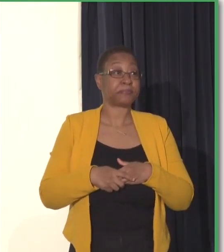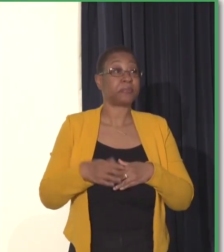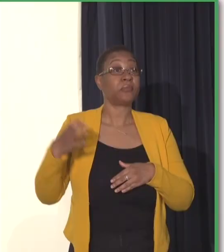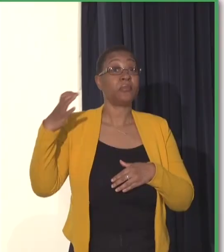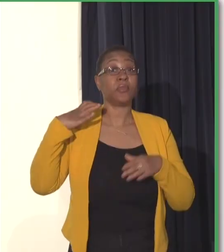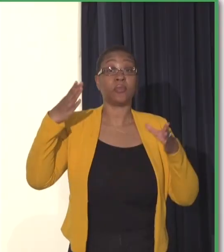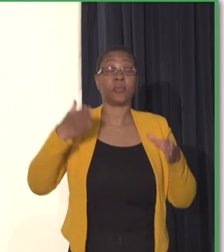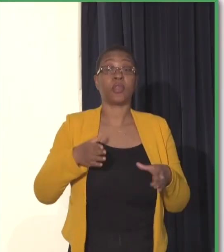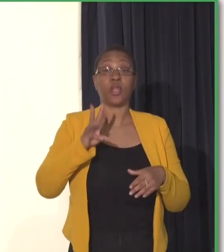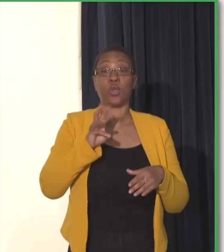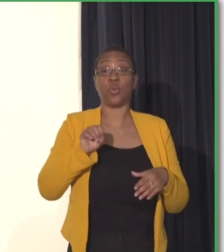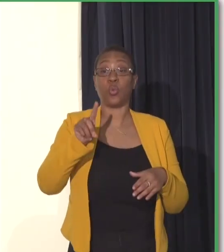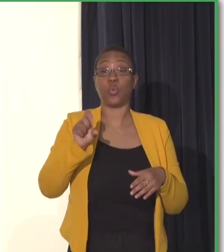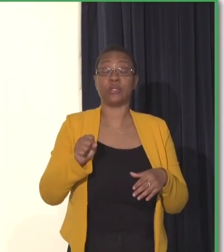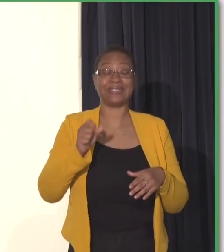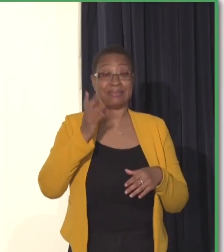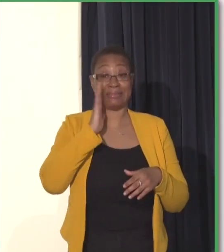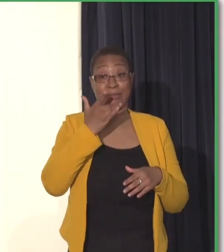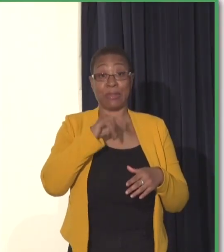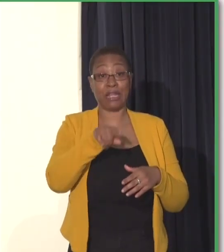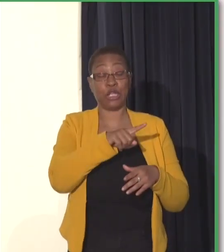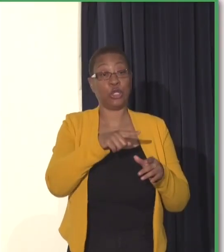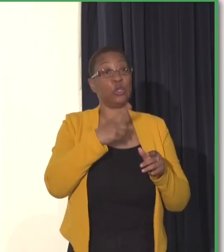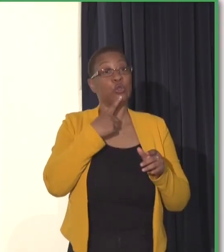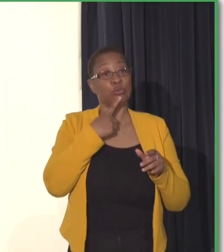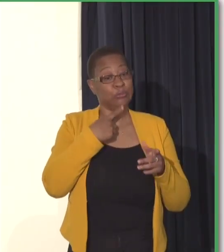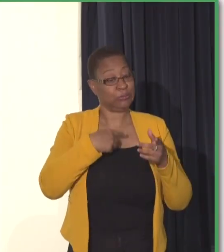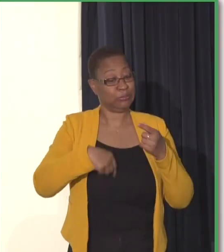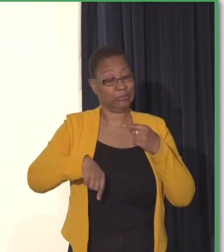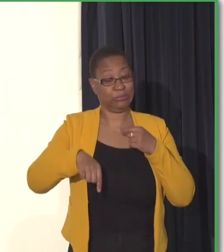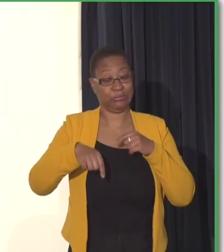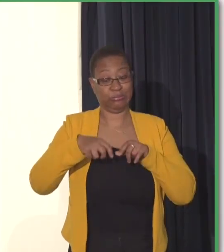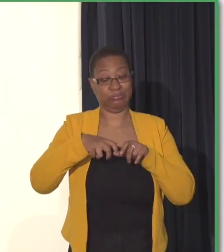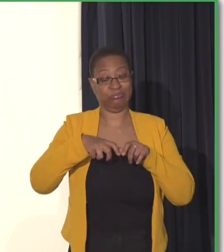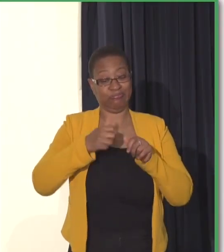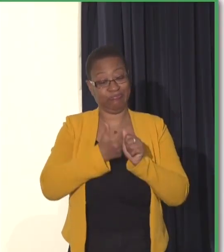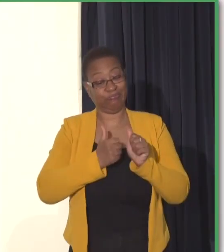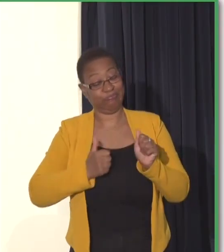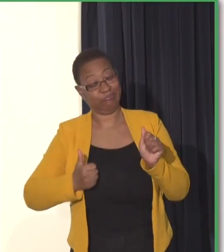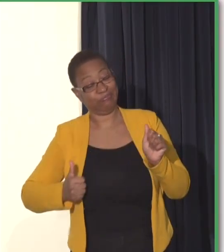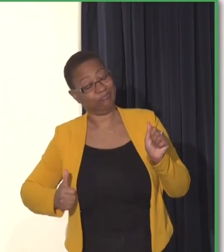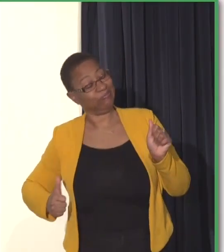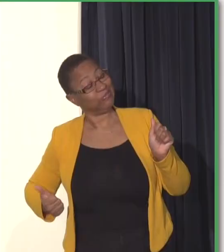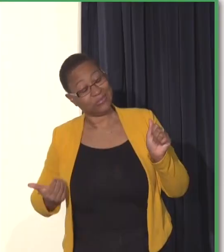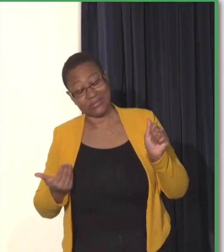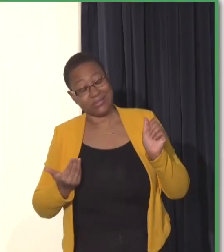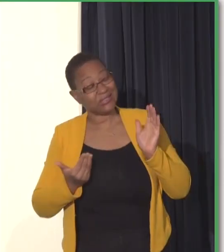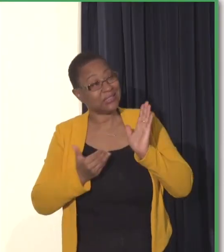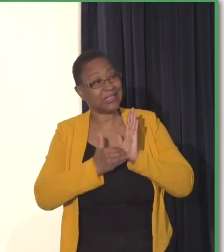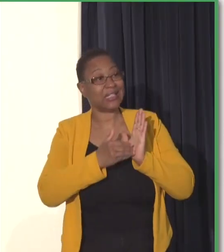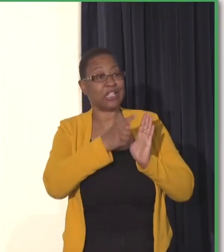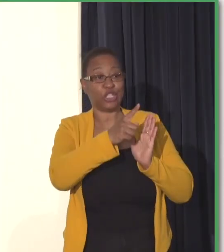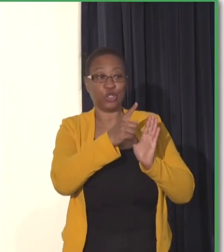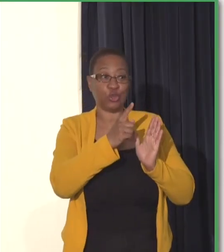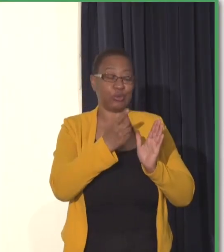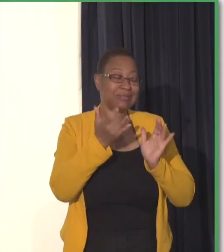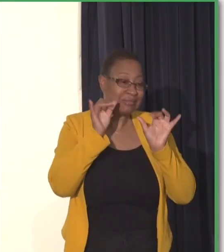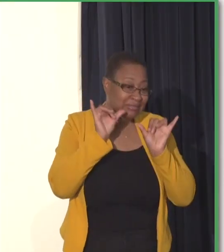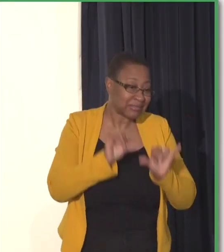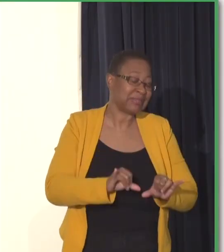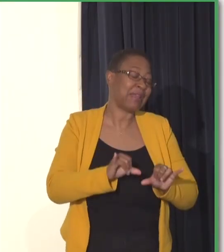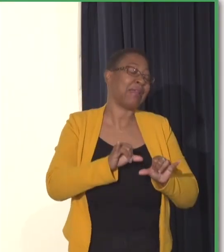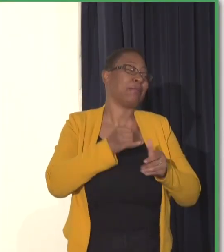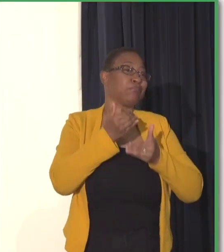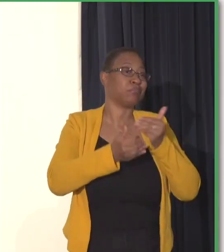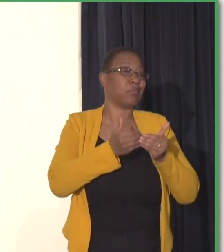Chairperson Woods, you seem to have backslid all over again. You've fallen into the same trap everybody else before you has. All